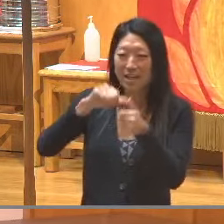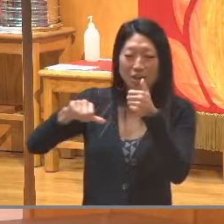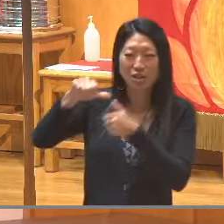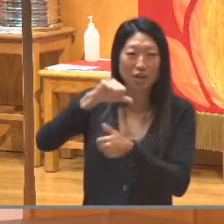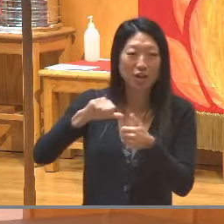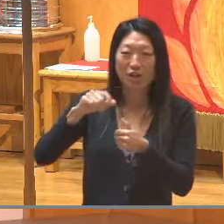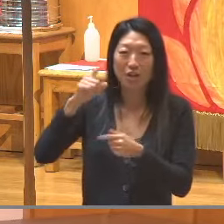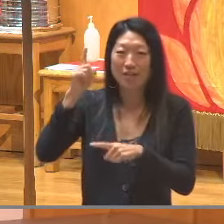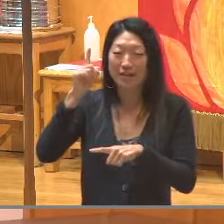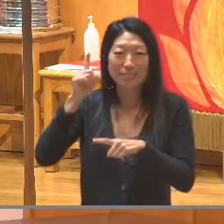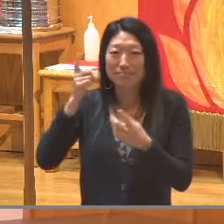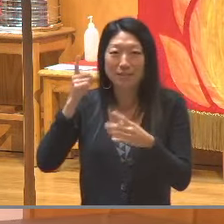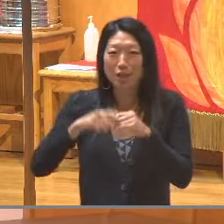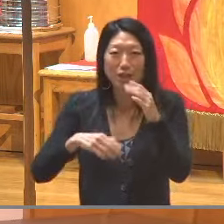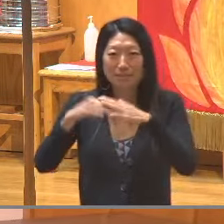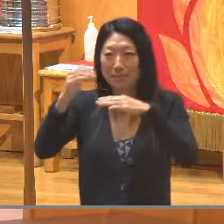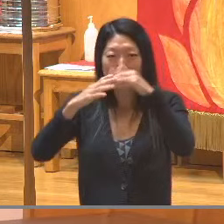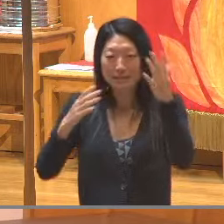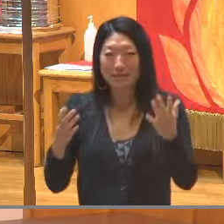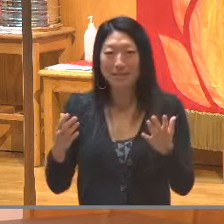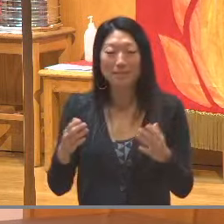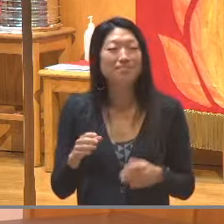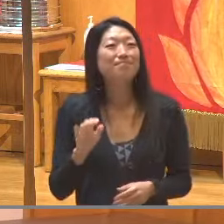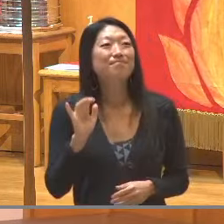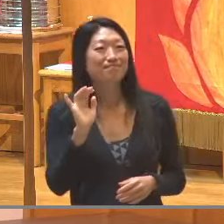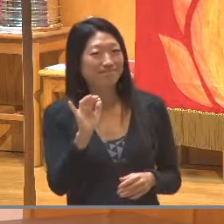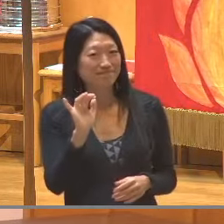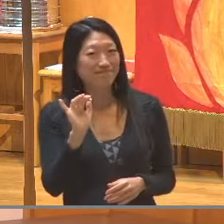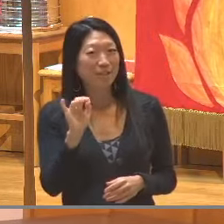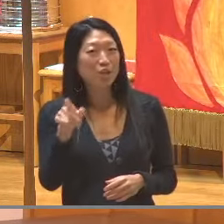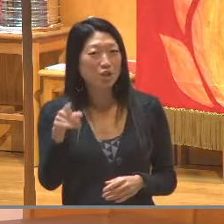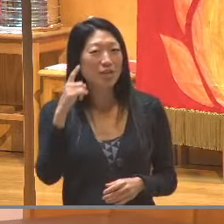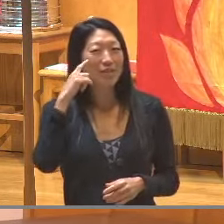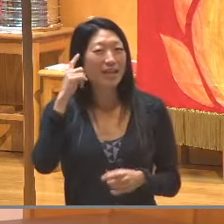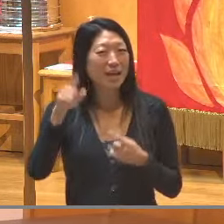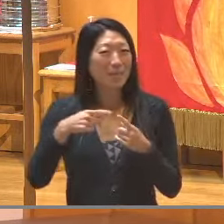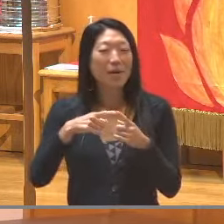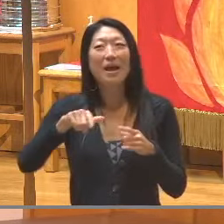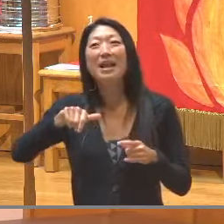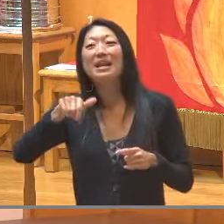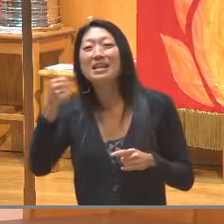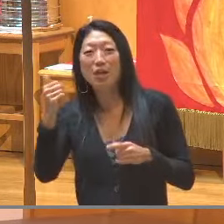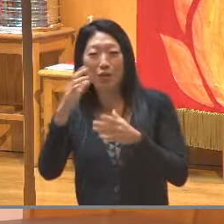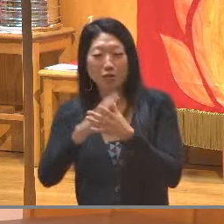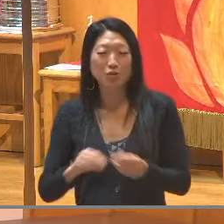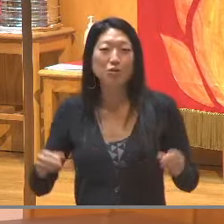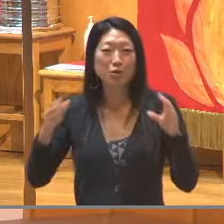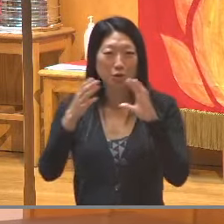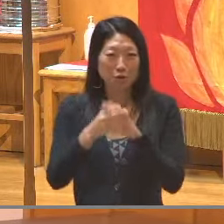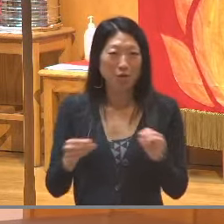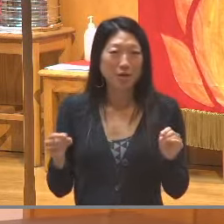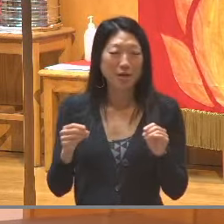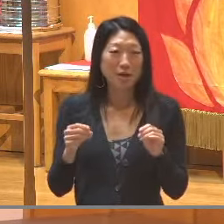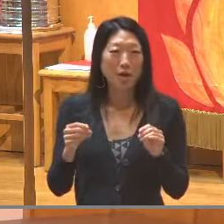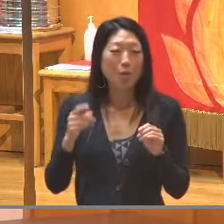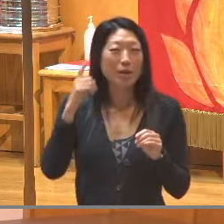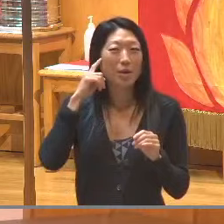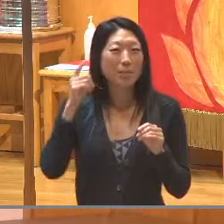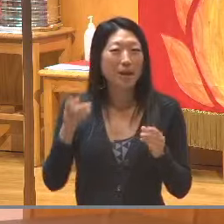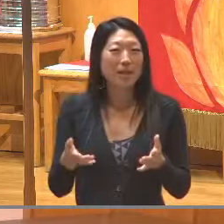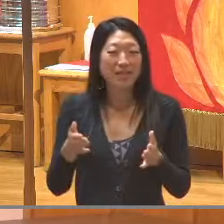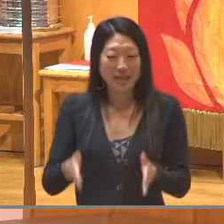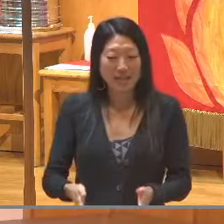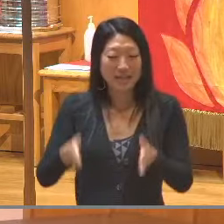they couldn't. So I think you are actually thinking of another story in the Bible, where we hear about